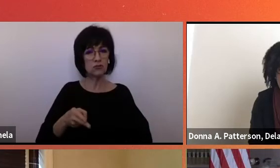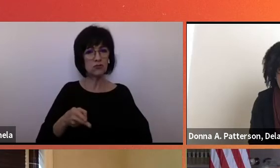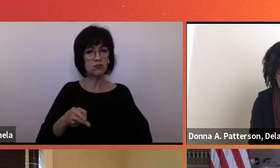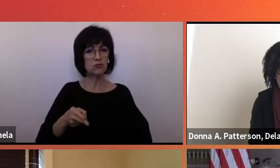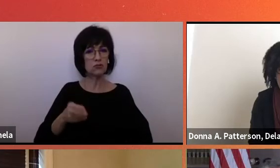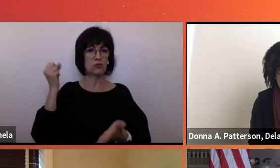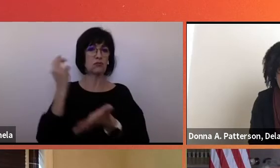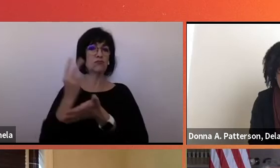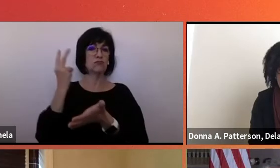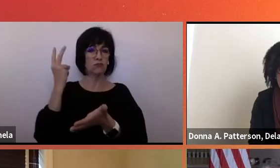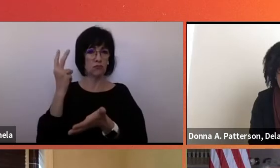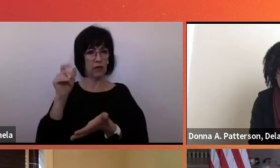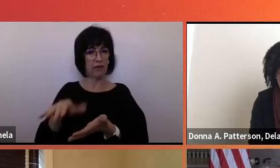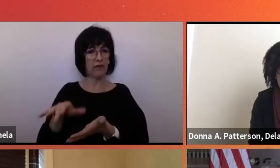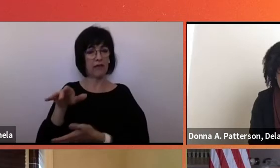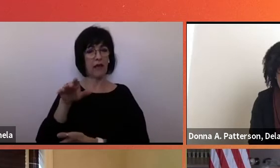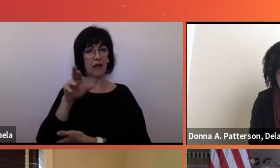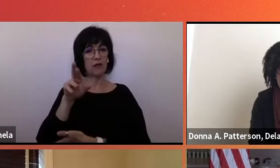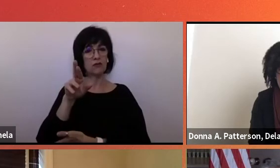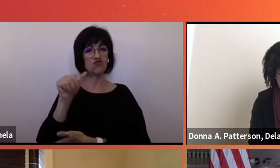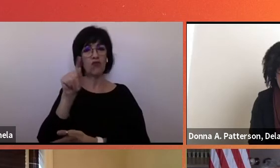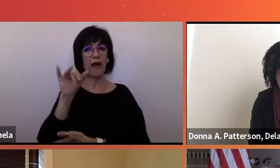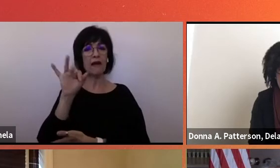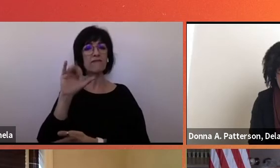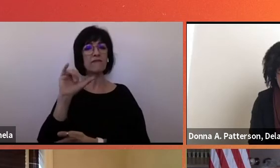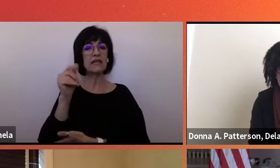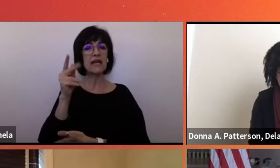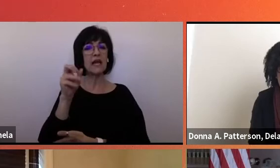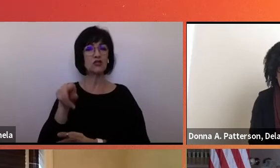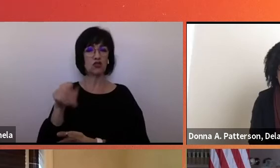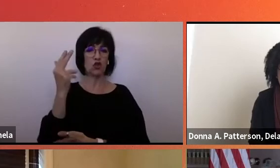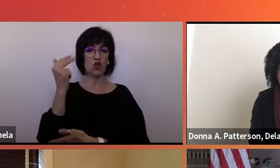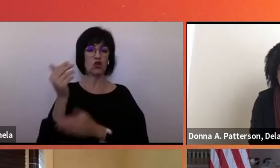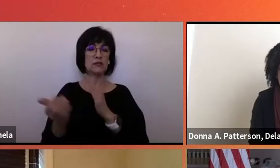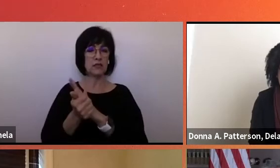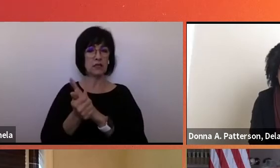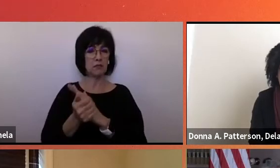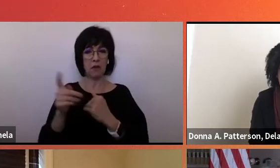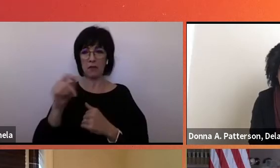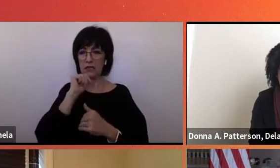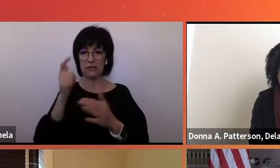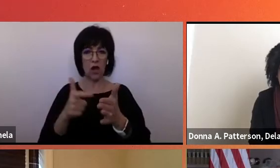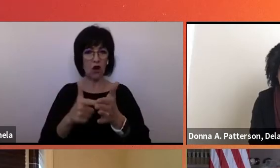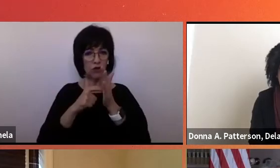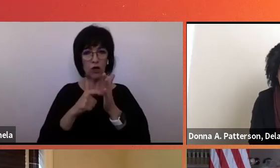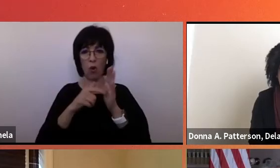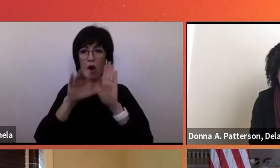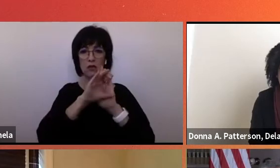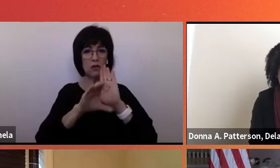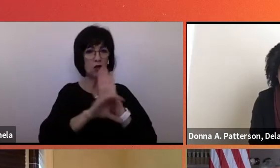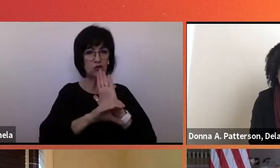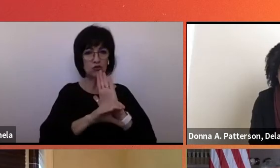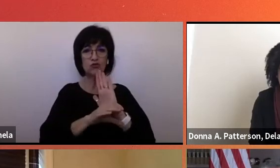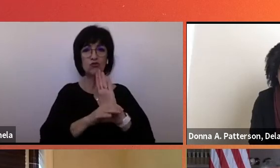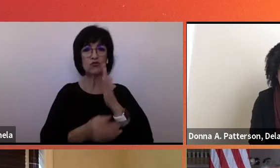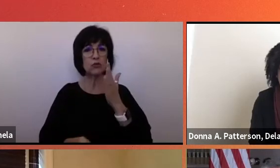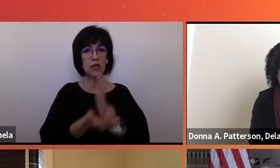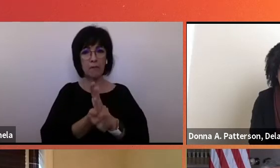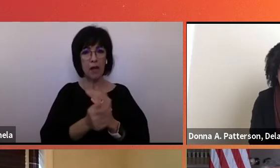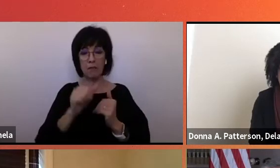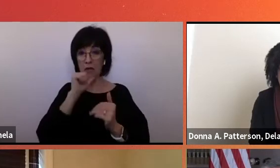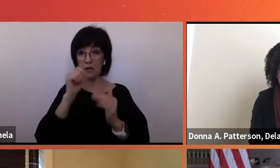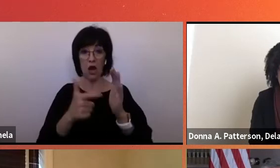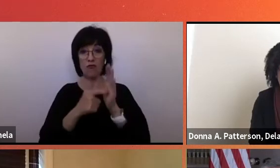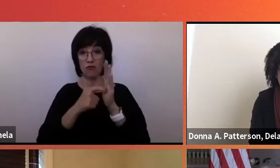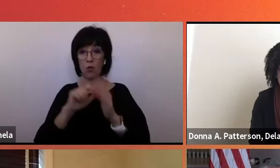13th Amendment? Obviously, it doesn't require, a constitutional amendment doesn't require all the states to approve it. Did